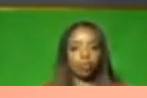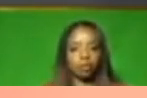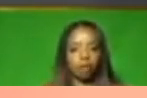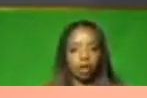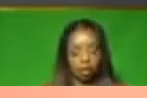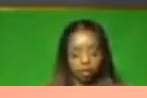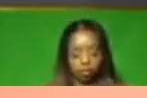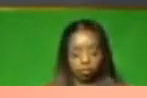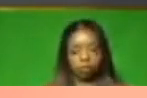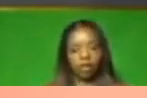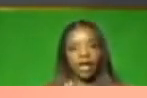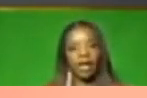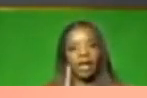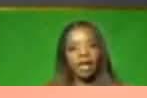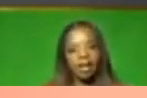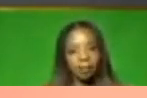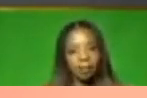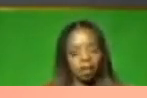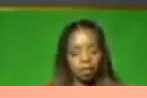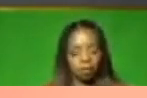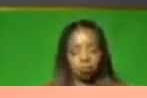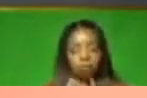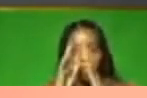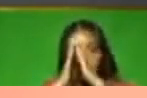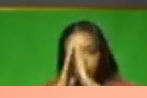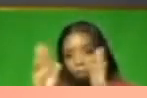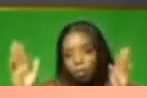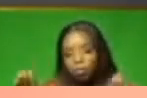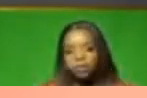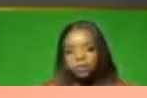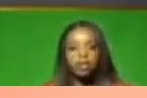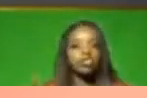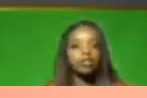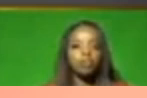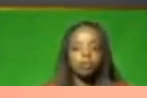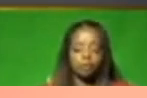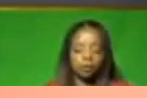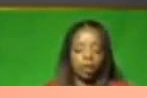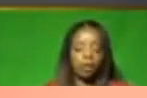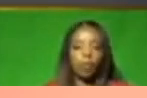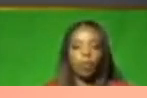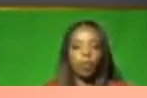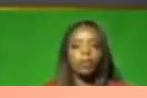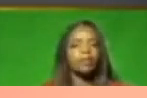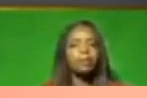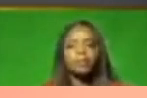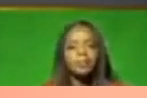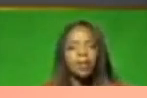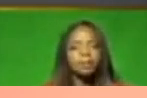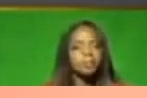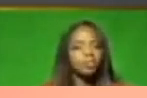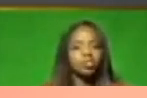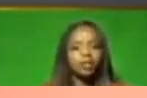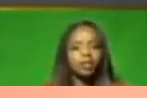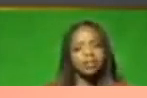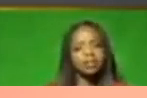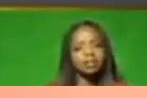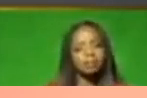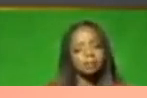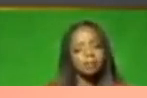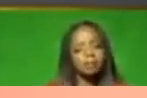a broad cross-section of stakeholders to address challenges that affect our